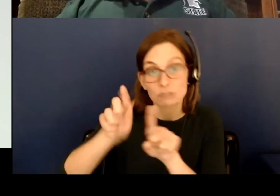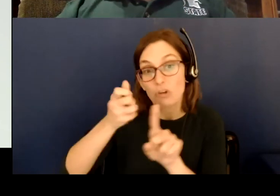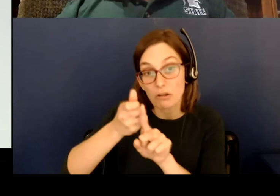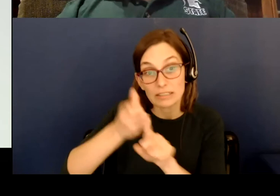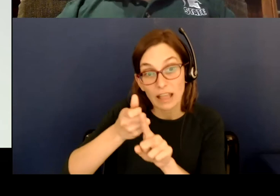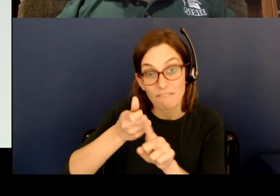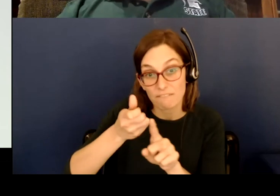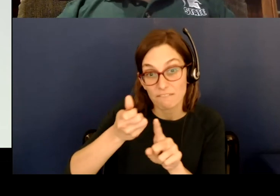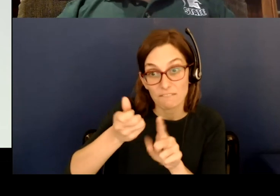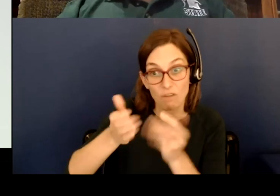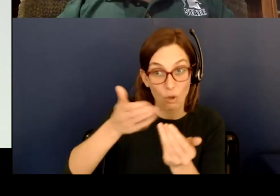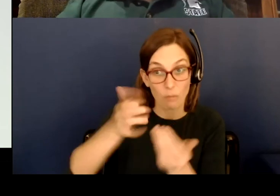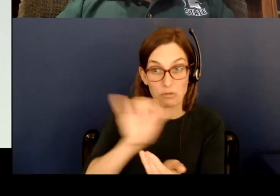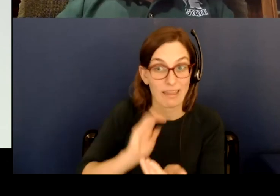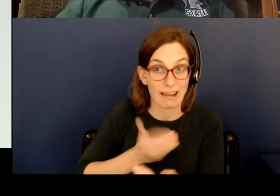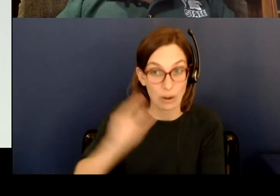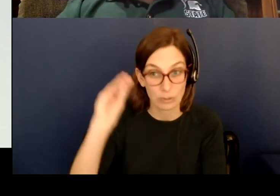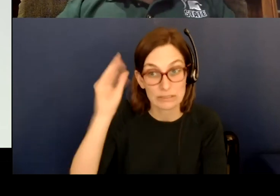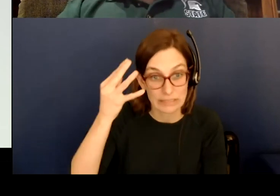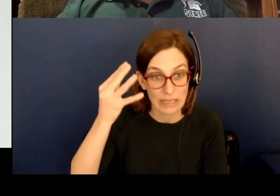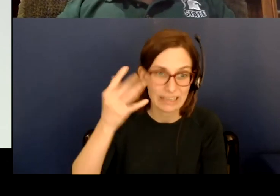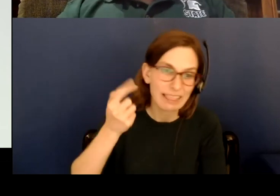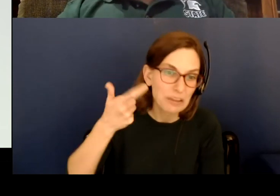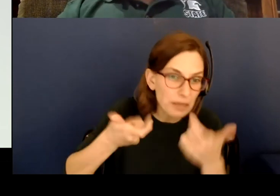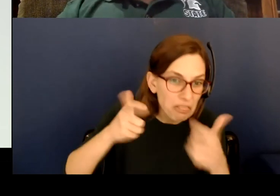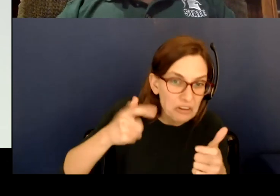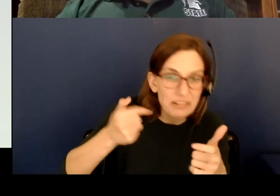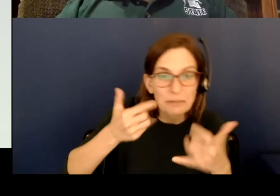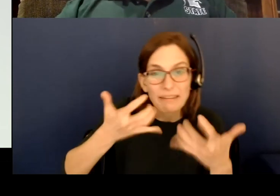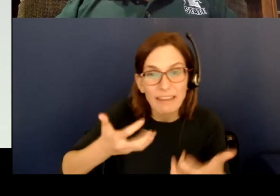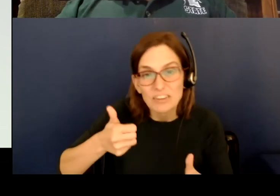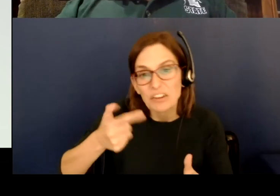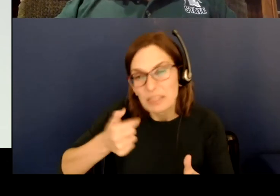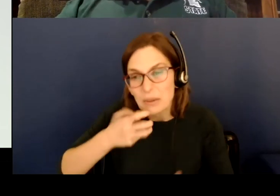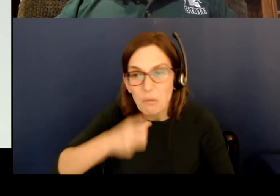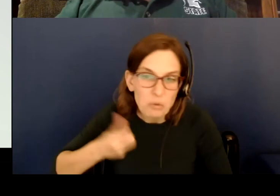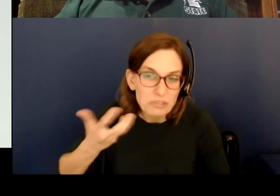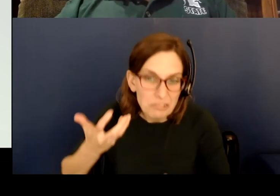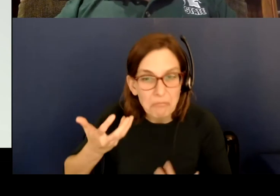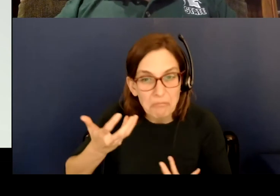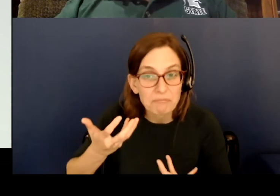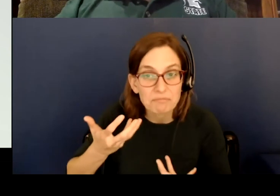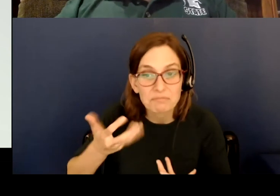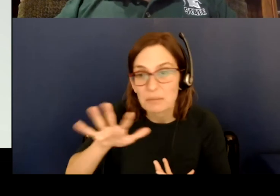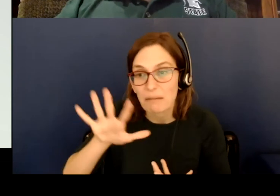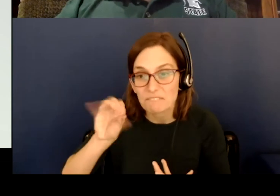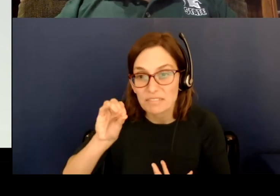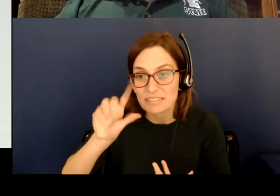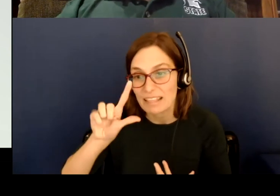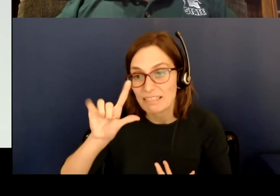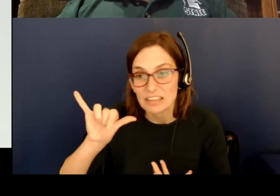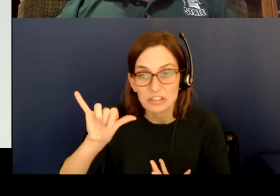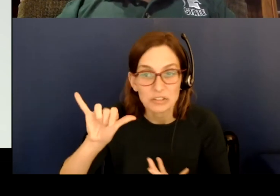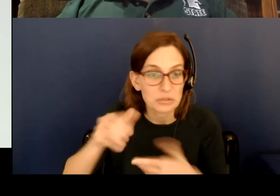sun, little larger, little heavier, little older, and about 50 light years away.